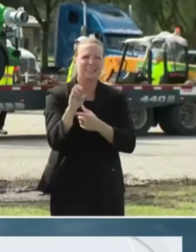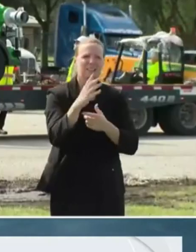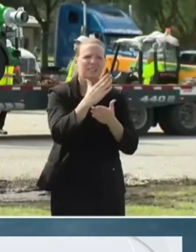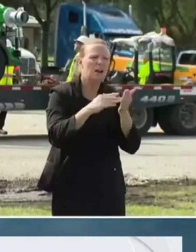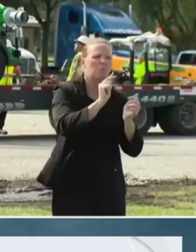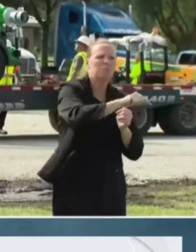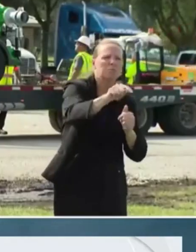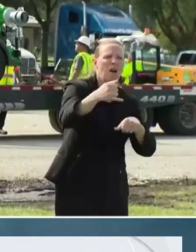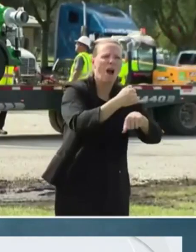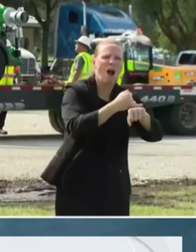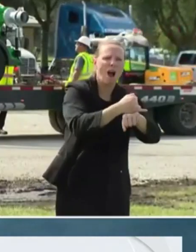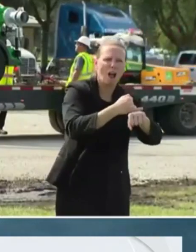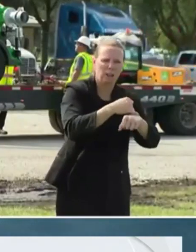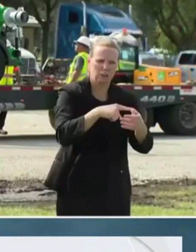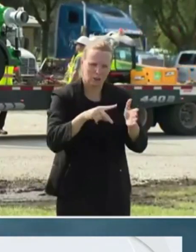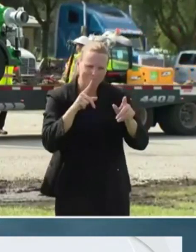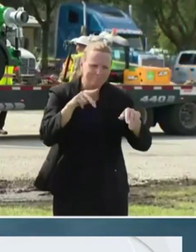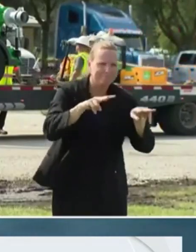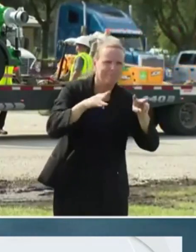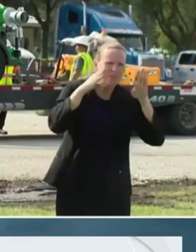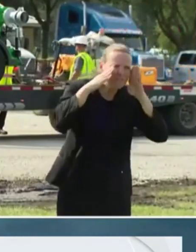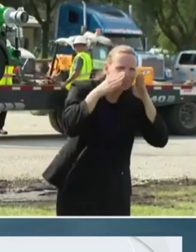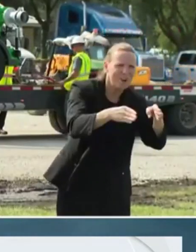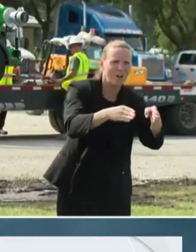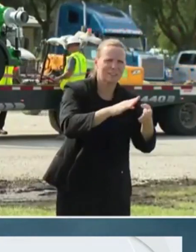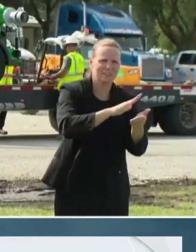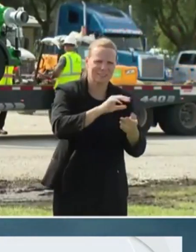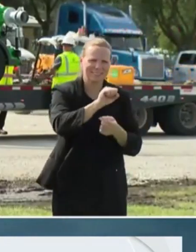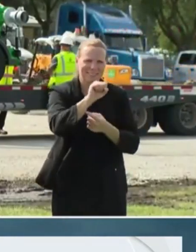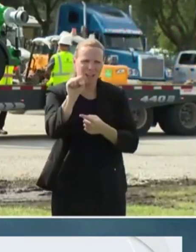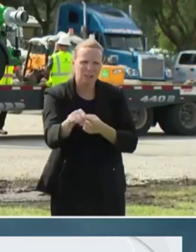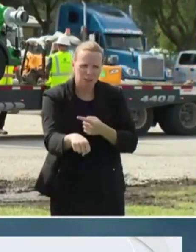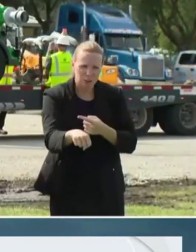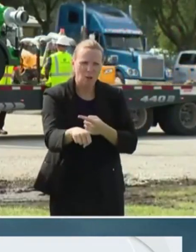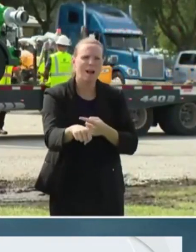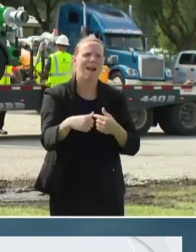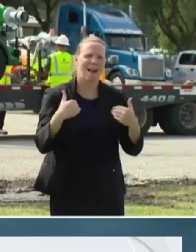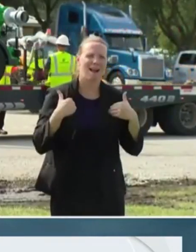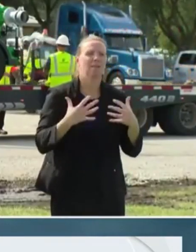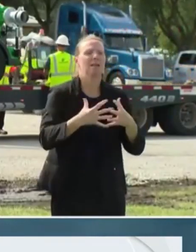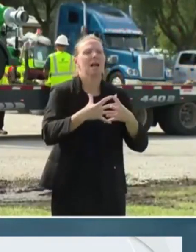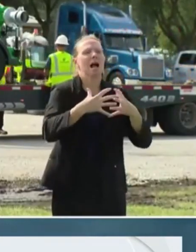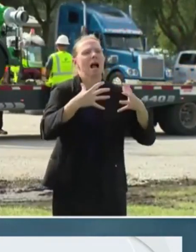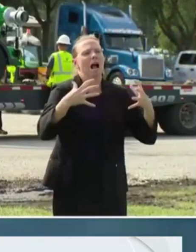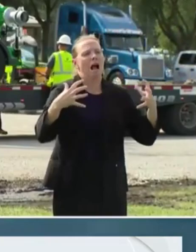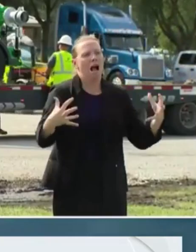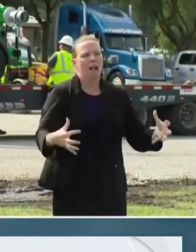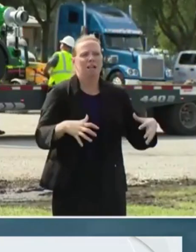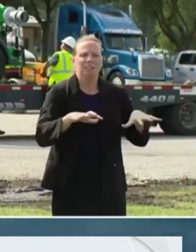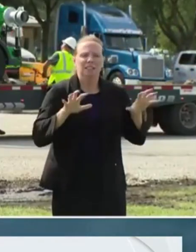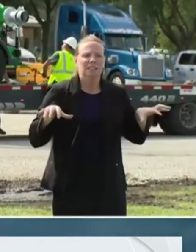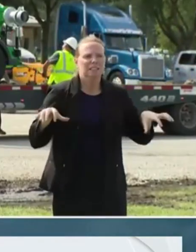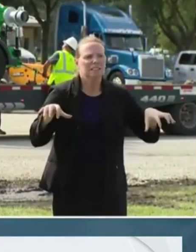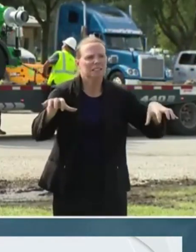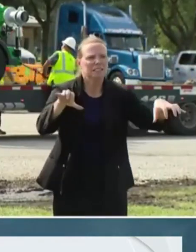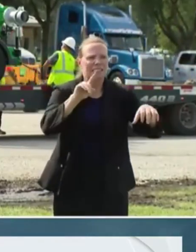focus. Sarasota also had a lot of debris on their barrier islands, and I guess their contractor kind of left